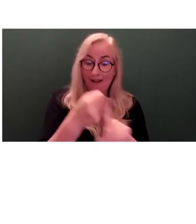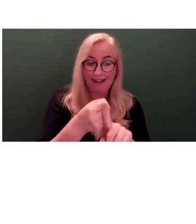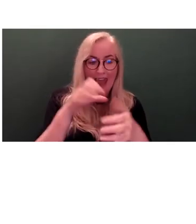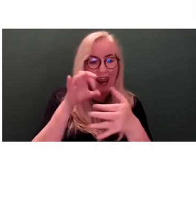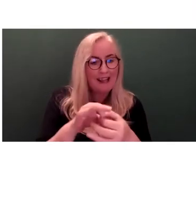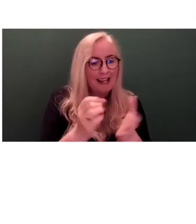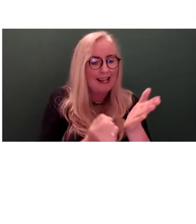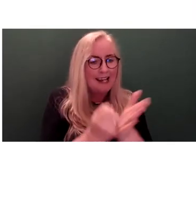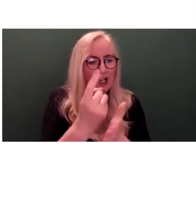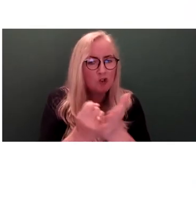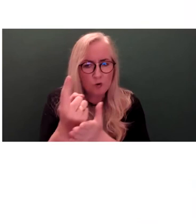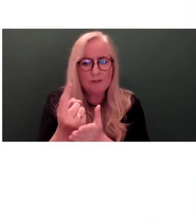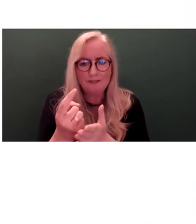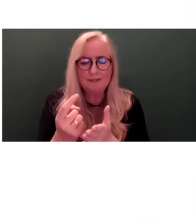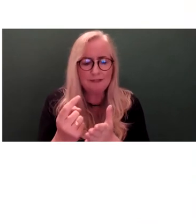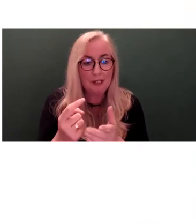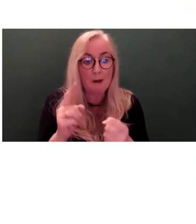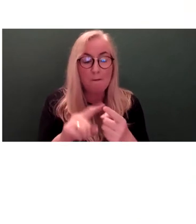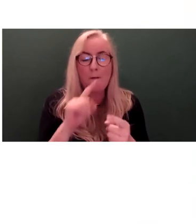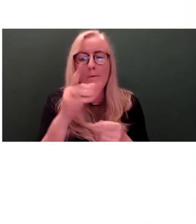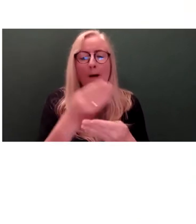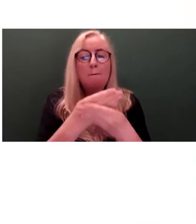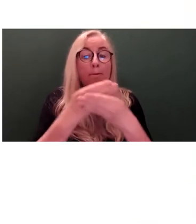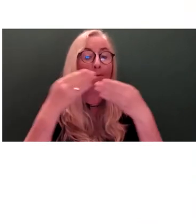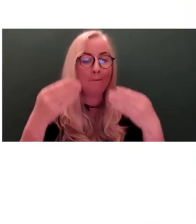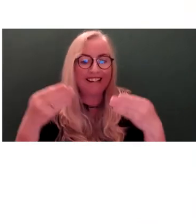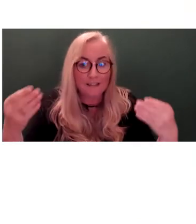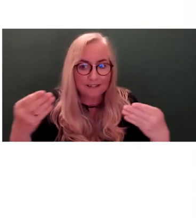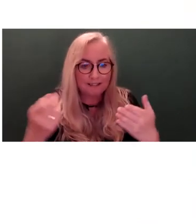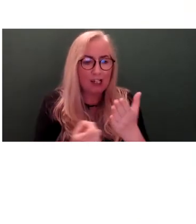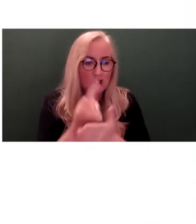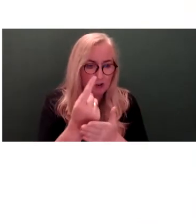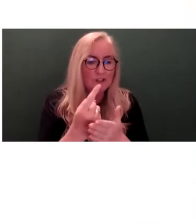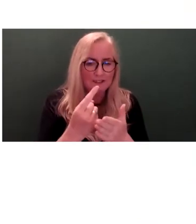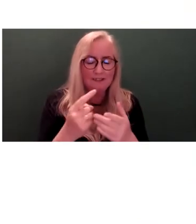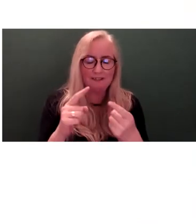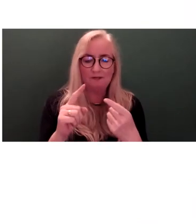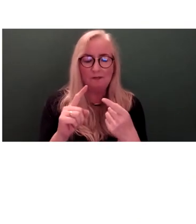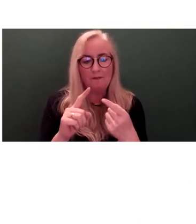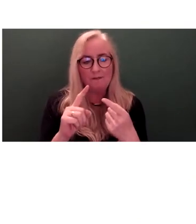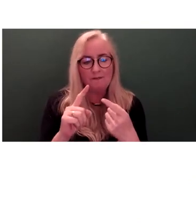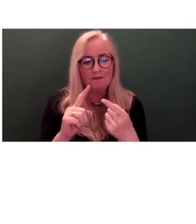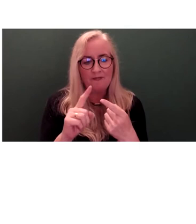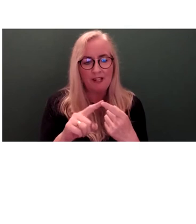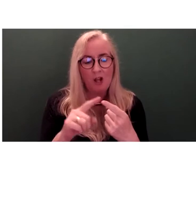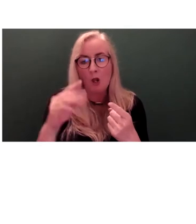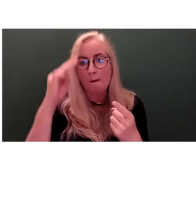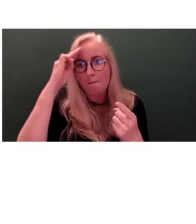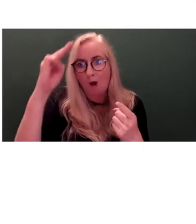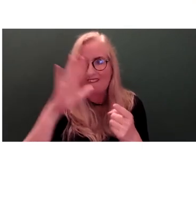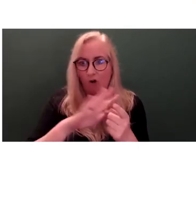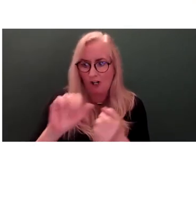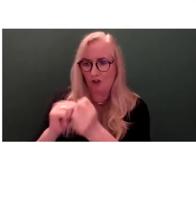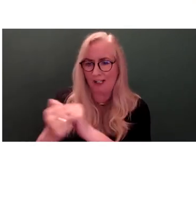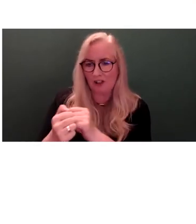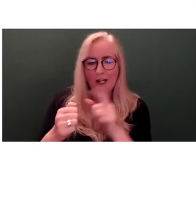terms of where we see the hurdles, but by far the biggest issue, and Cara will give expression to this in the Employers for Change, is